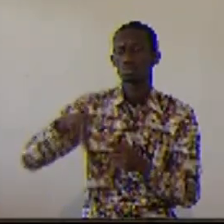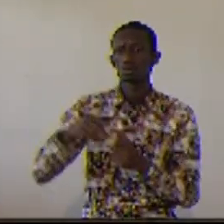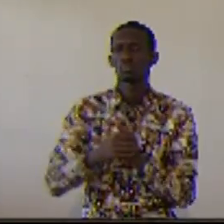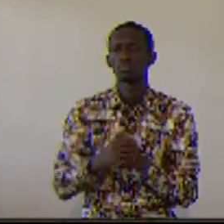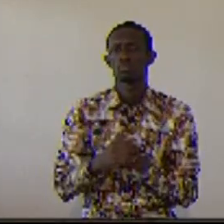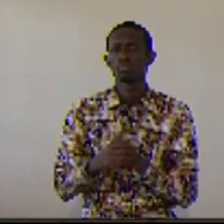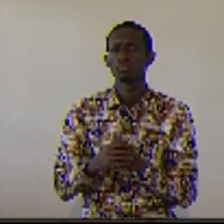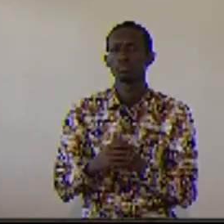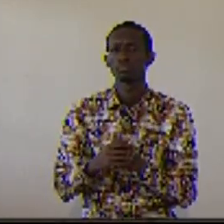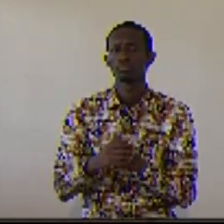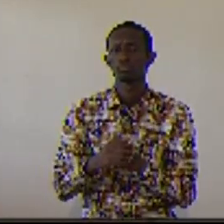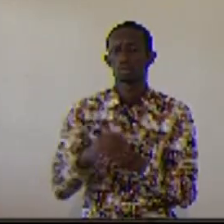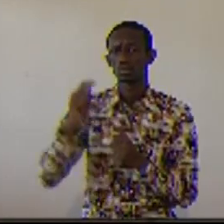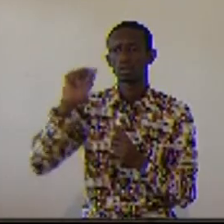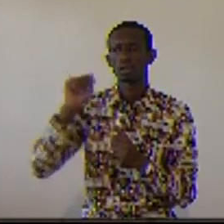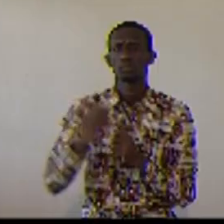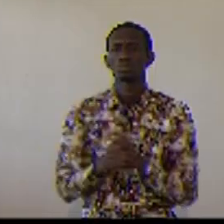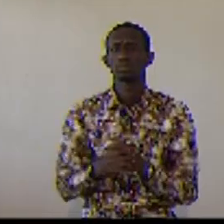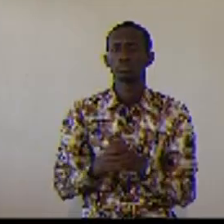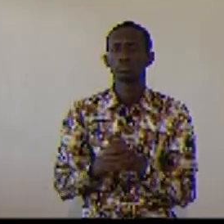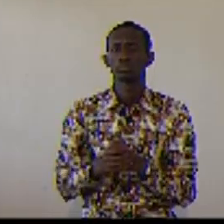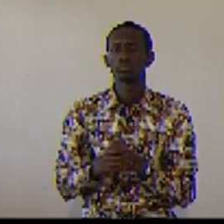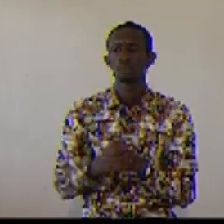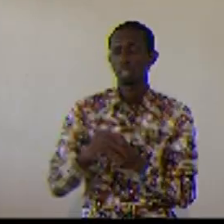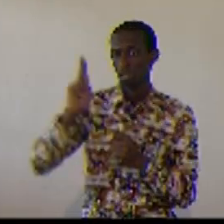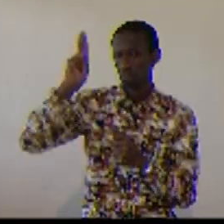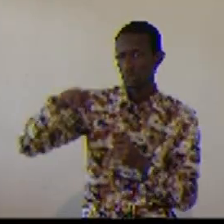that explains the strength of the acid.